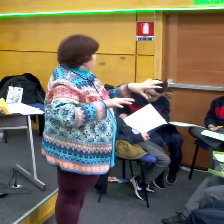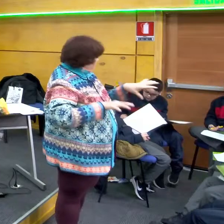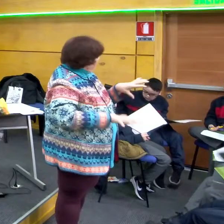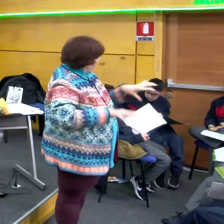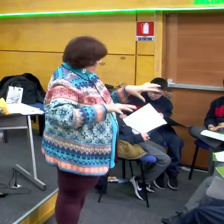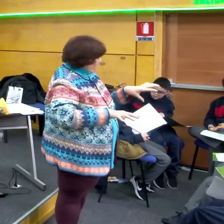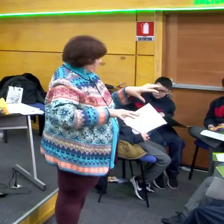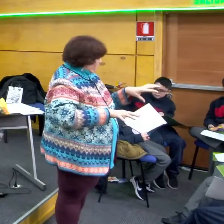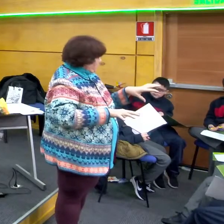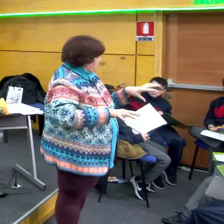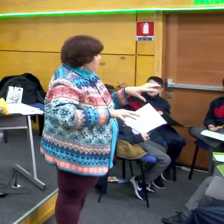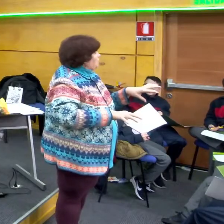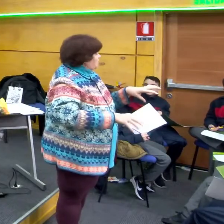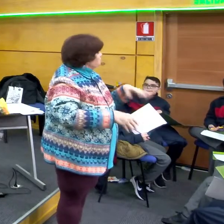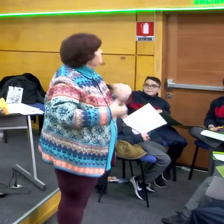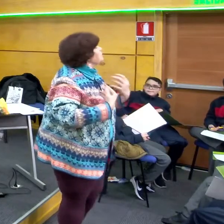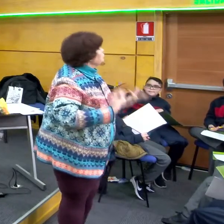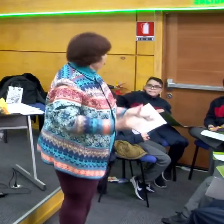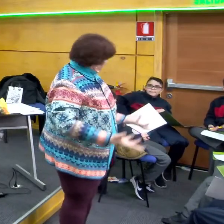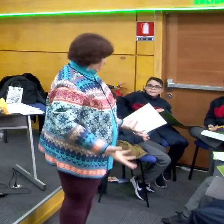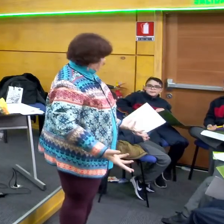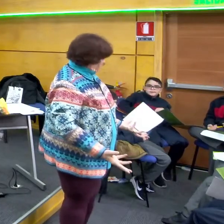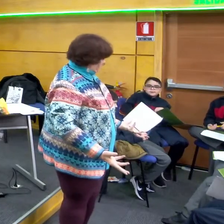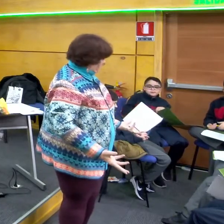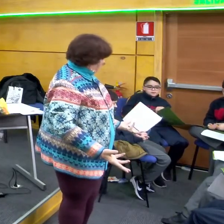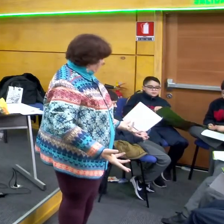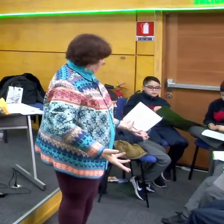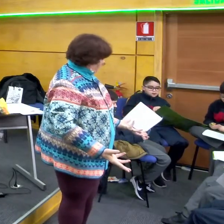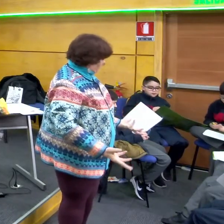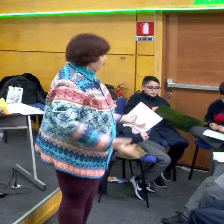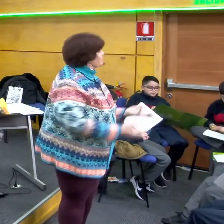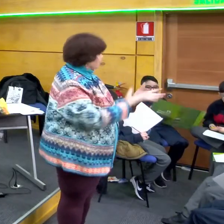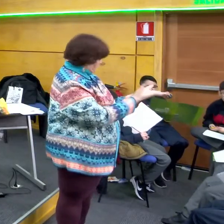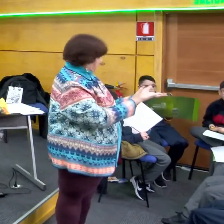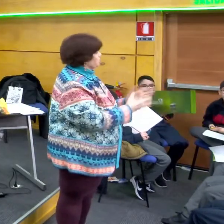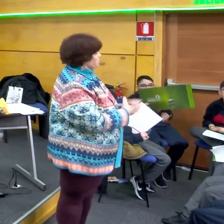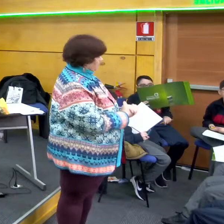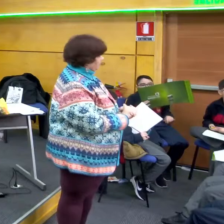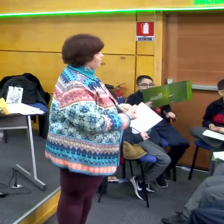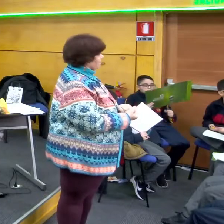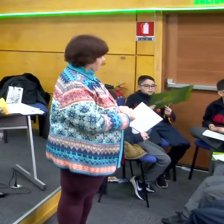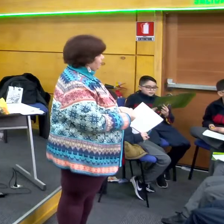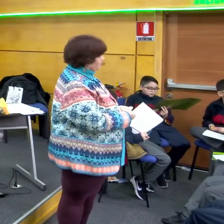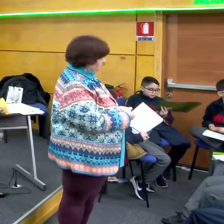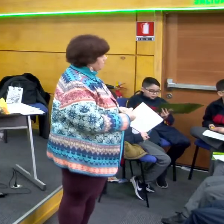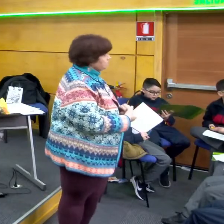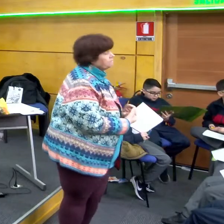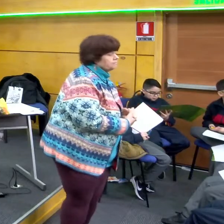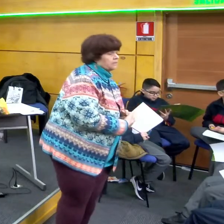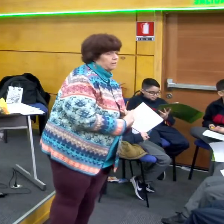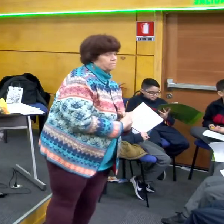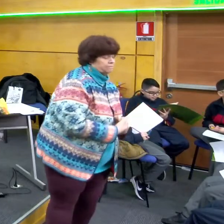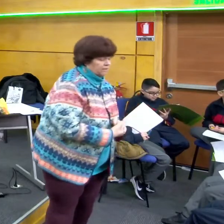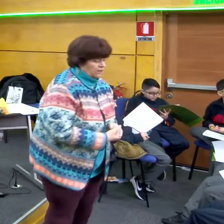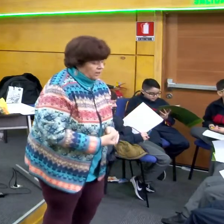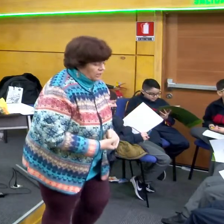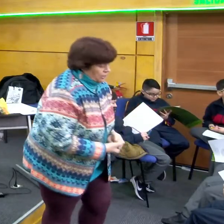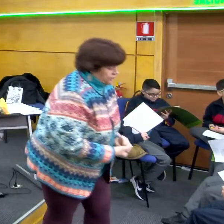that would be a difference because they could see the nervousness in them. That's a little different. Okay, Yeah. thanks.